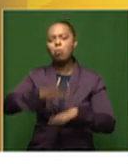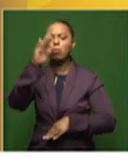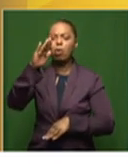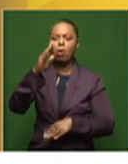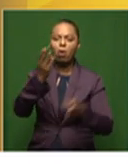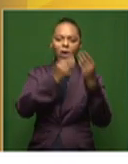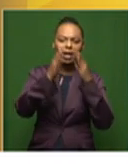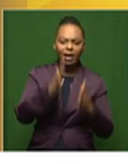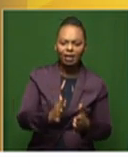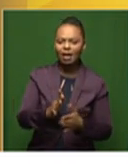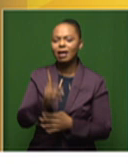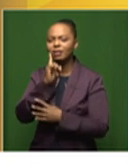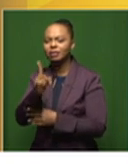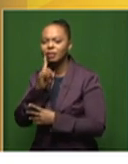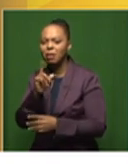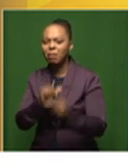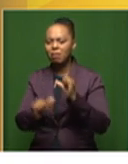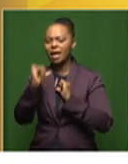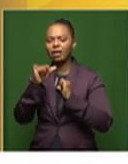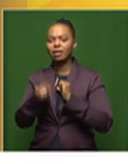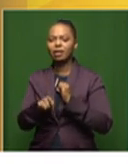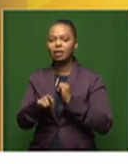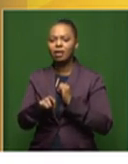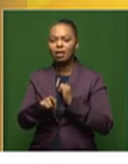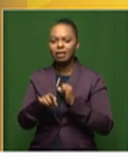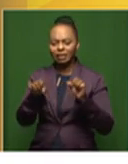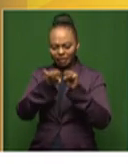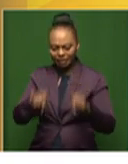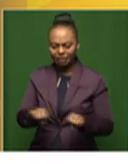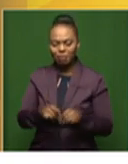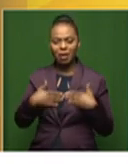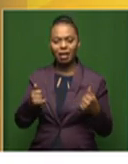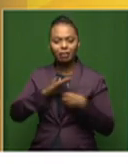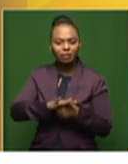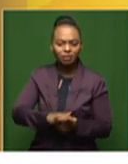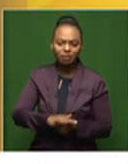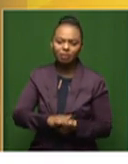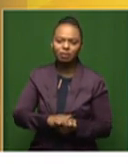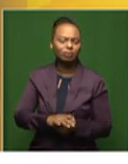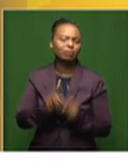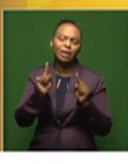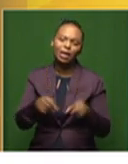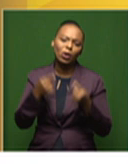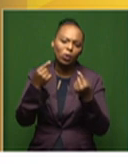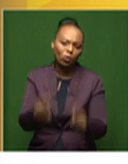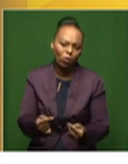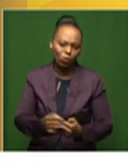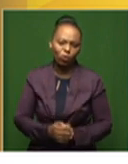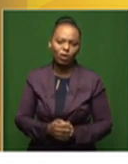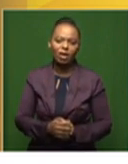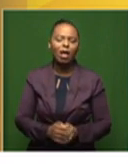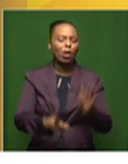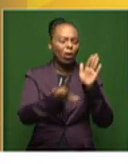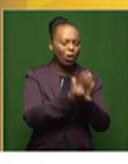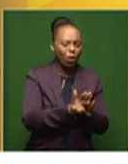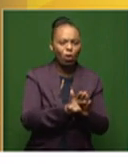overburden the system that is already struggling. So our argument, whether it's persuasion, whether it's by law, is that